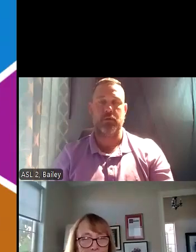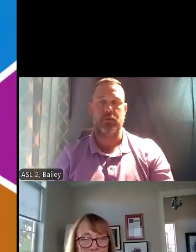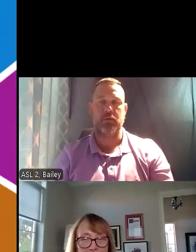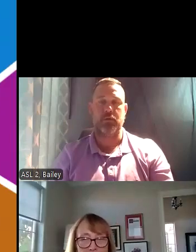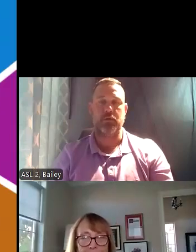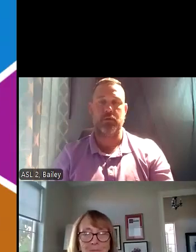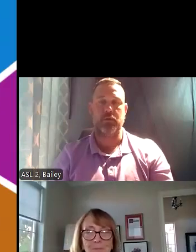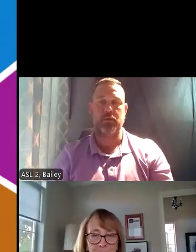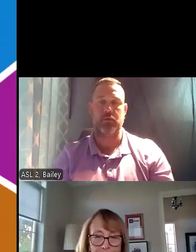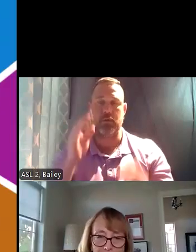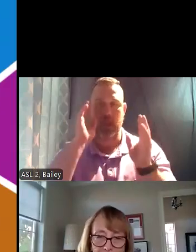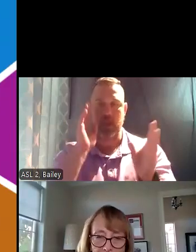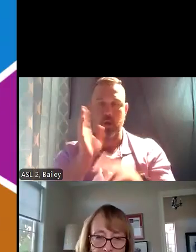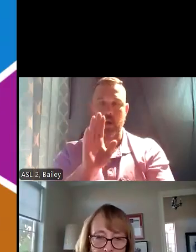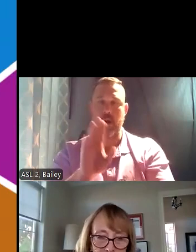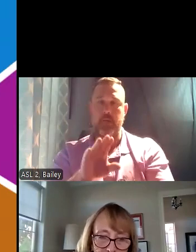Hello, good afternoon.